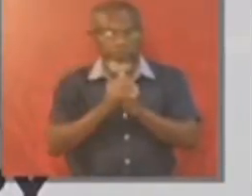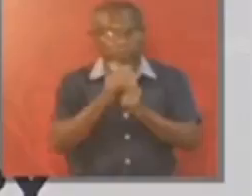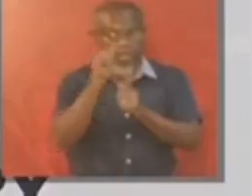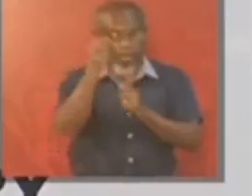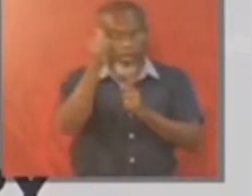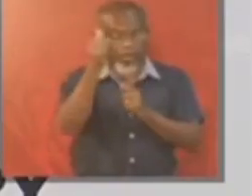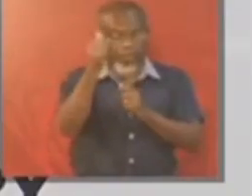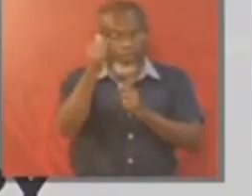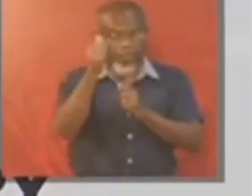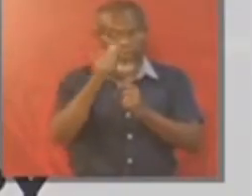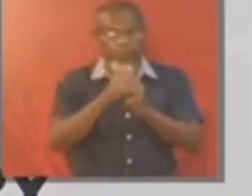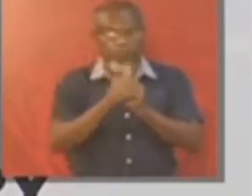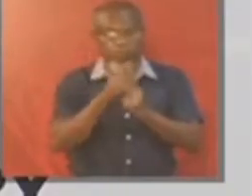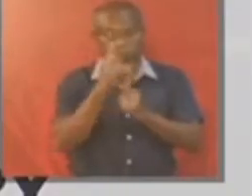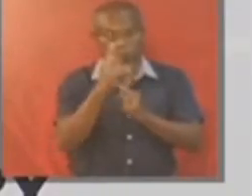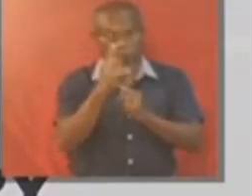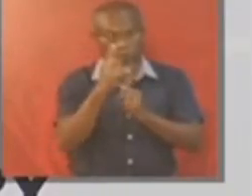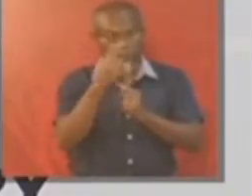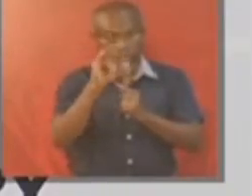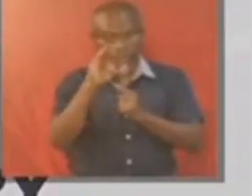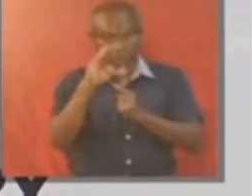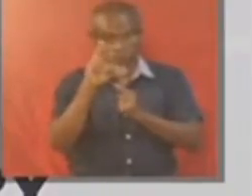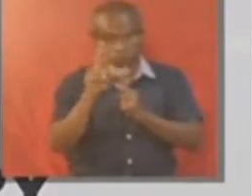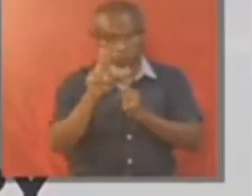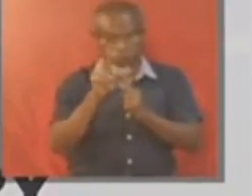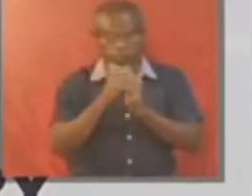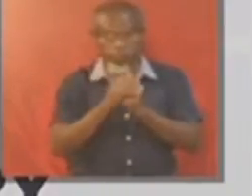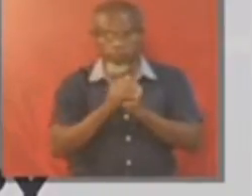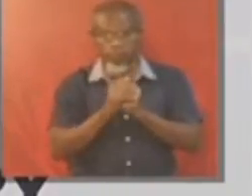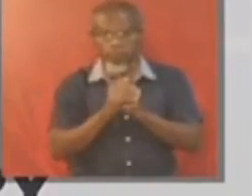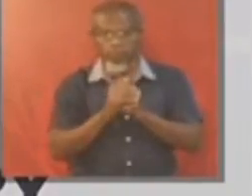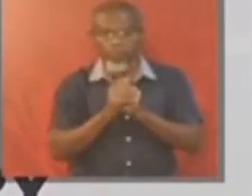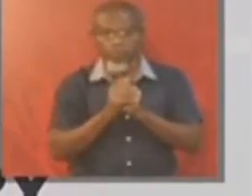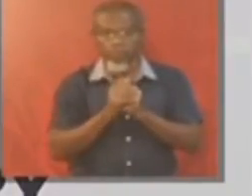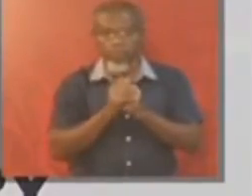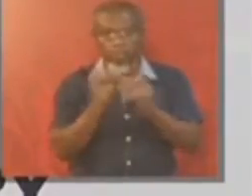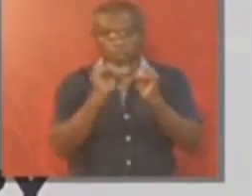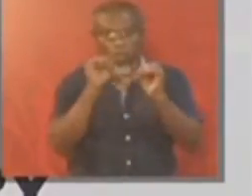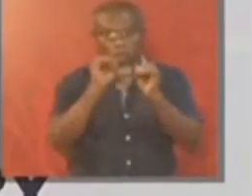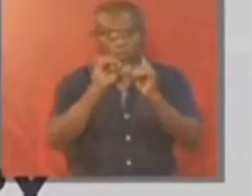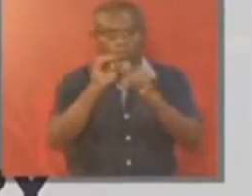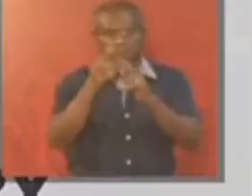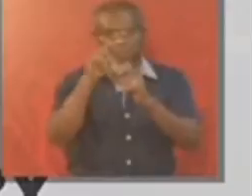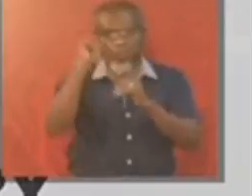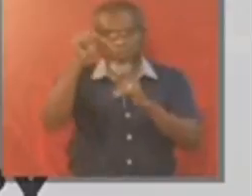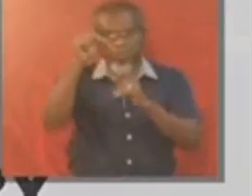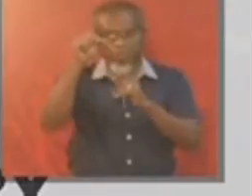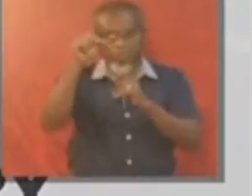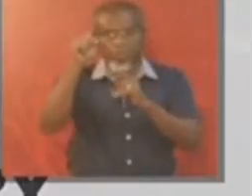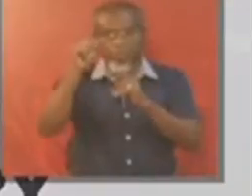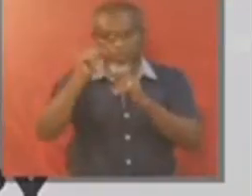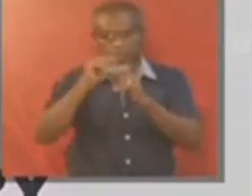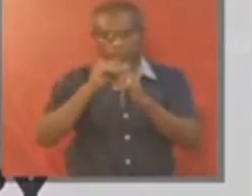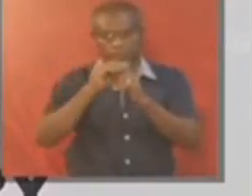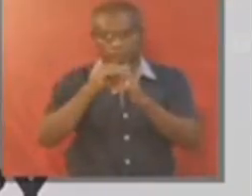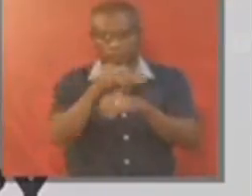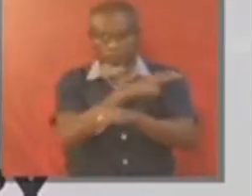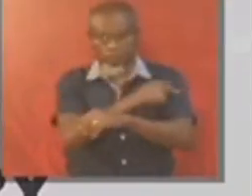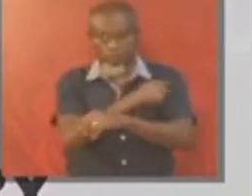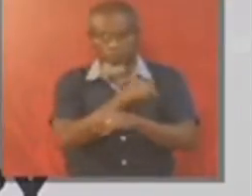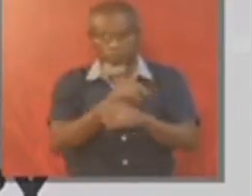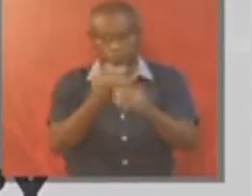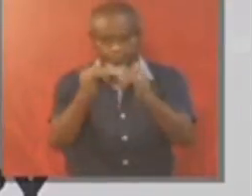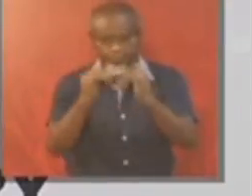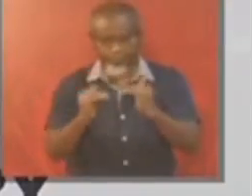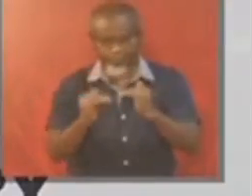ICU. Scarborough Regional Hospital at the Fort, 3, and none at Signal Hill at this time. In terms of our step-down